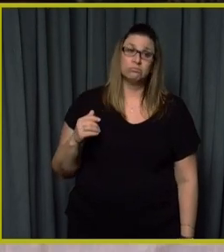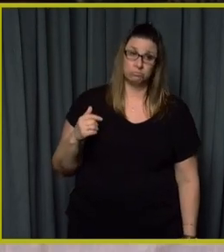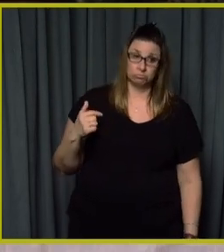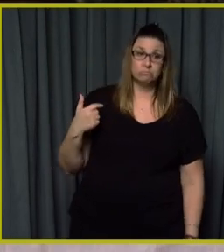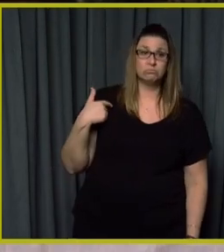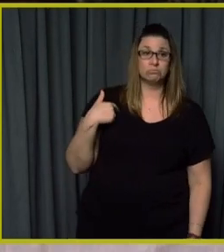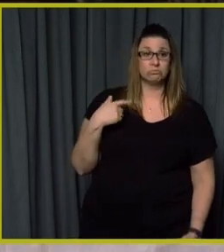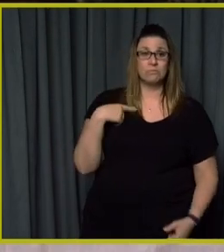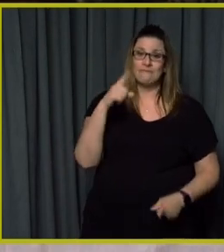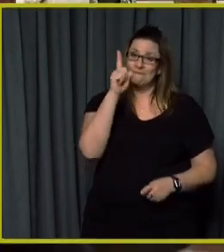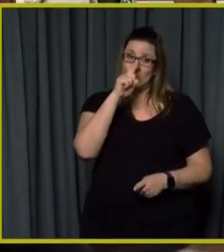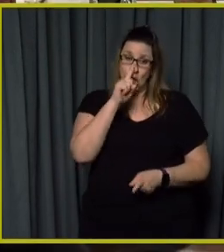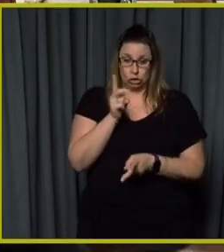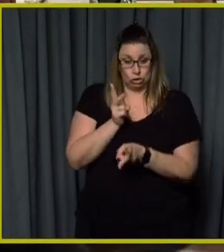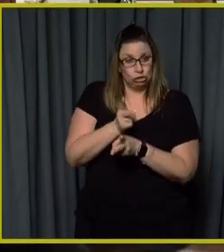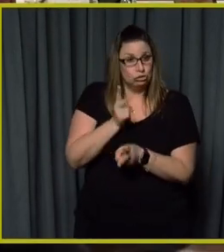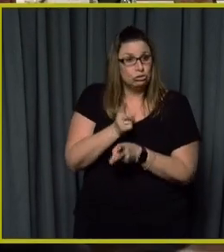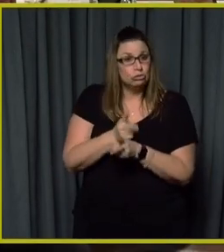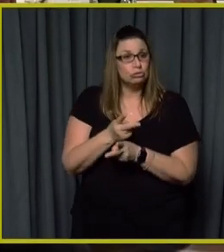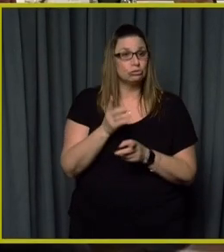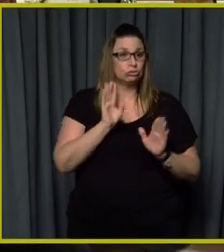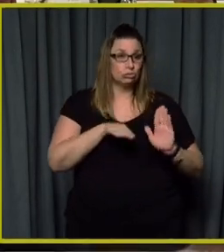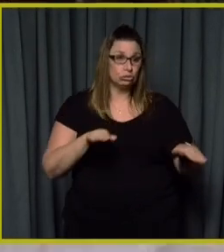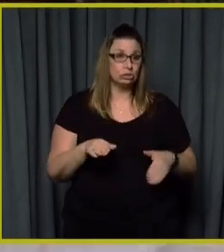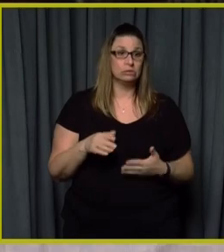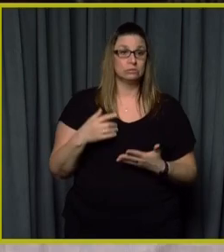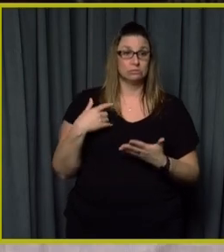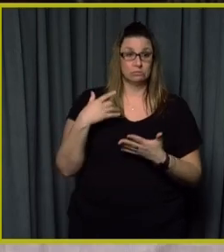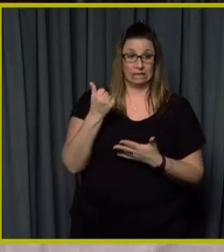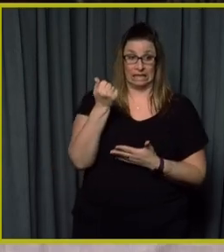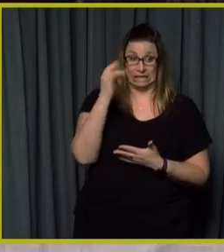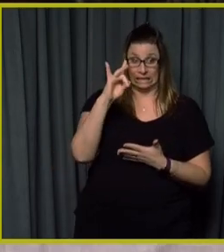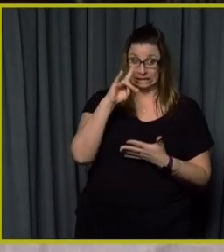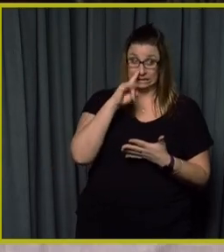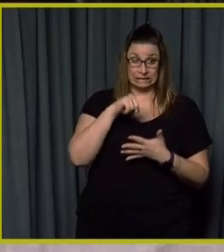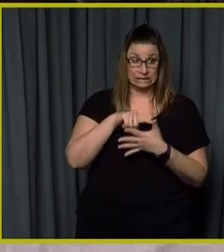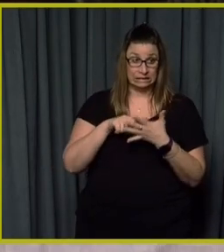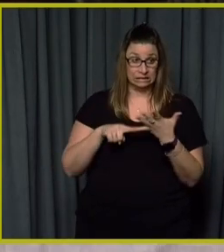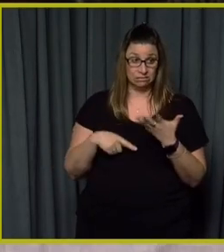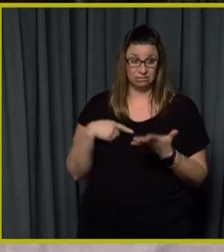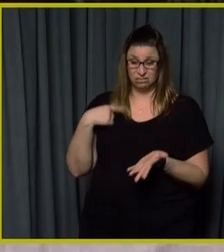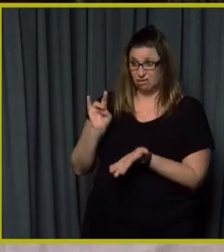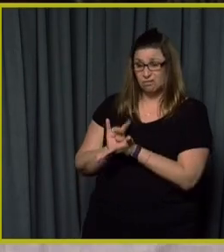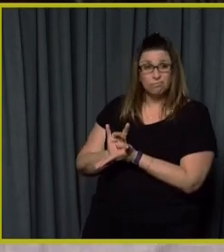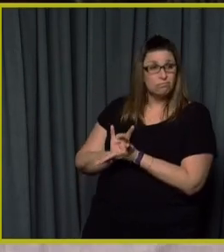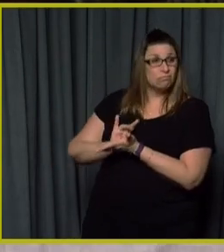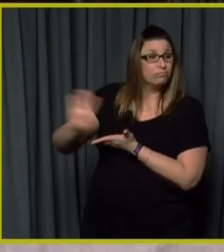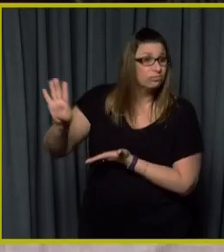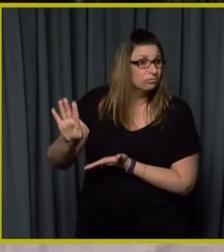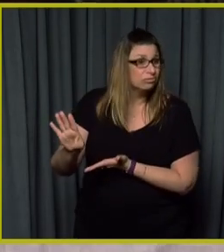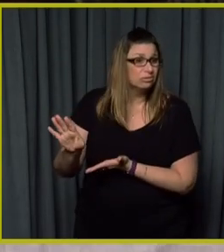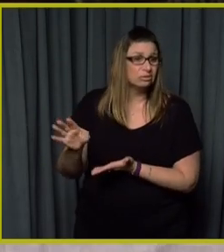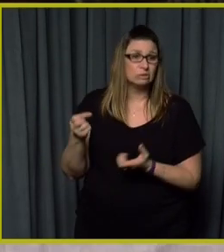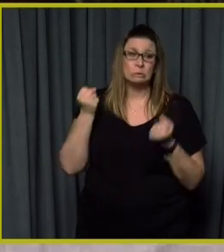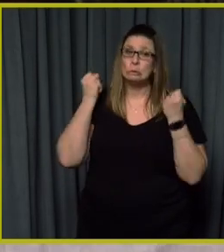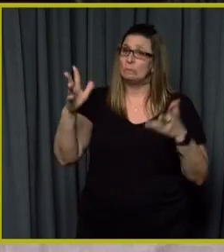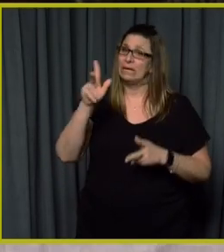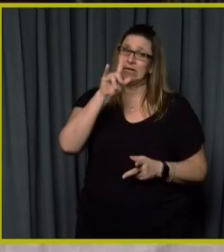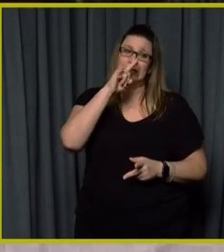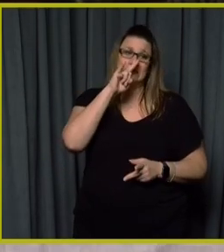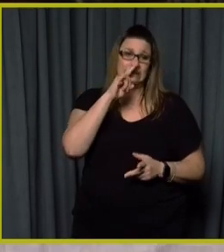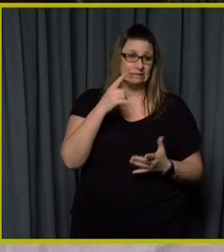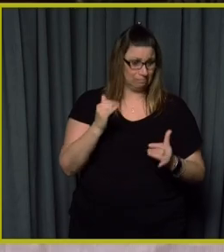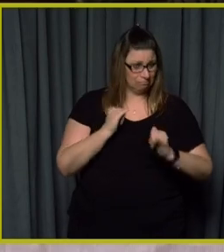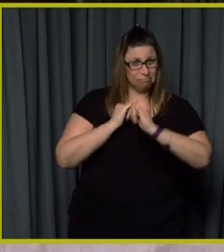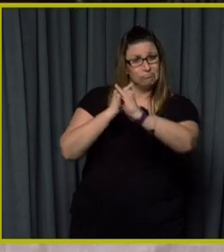just about my story. This is about how there's too many people in situations like mine. And when